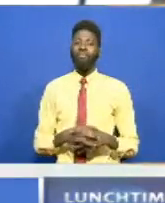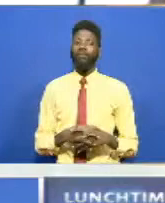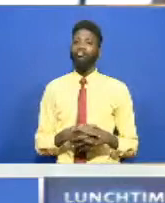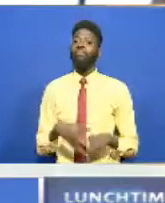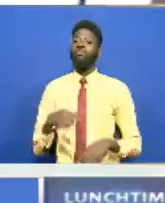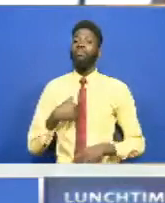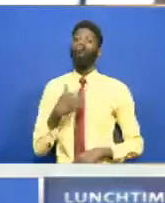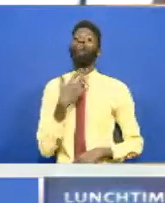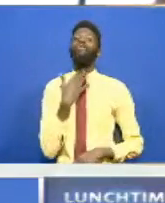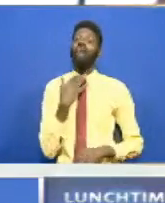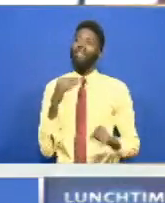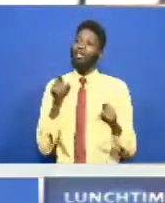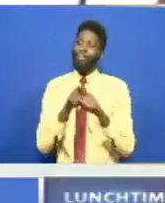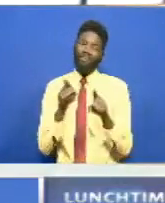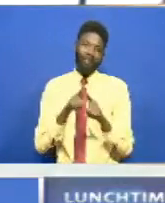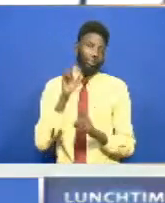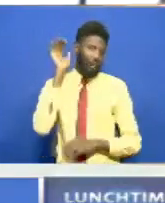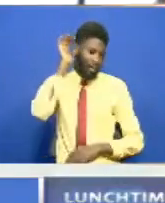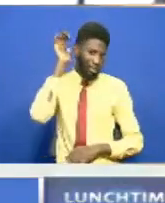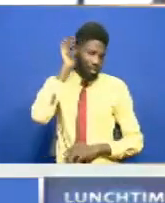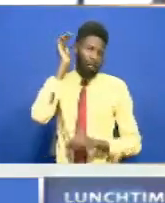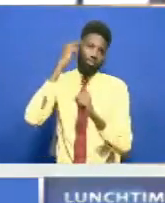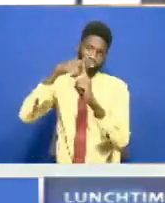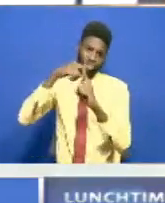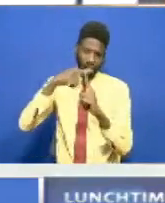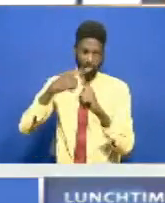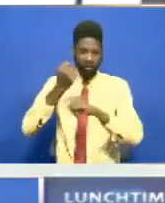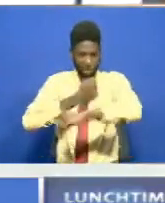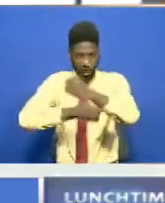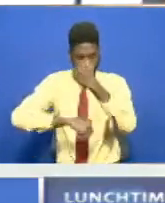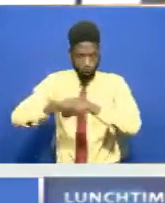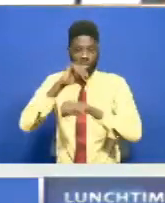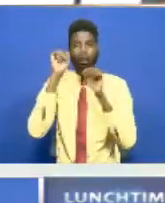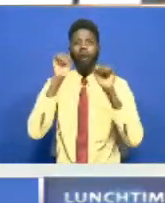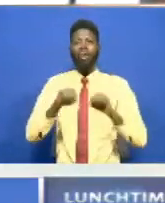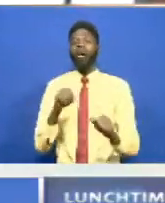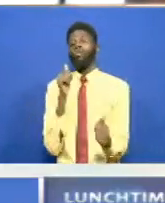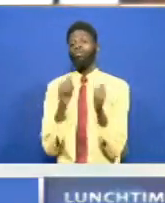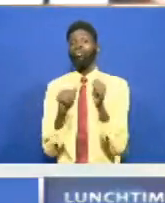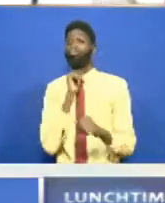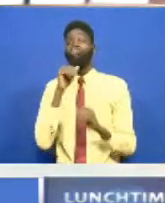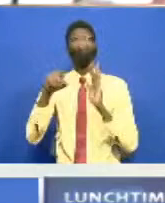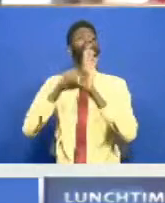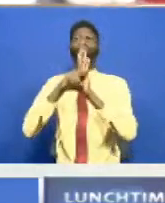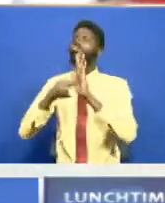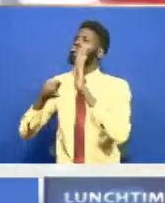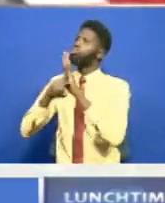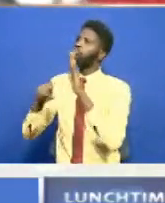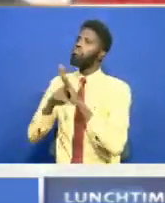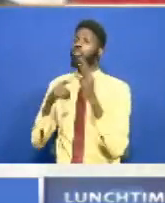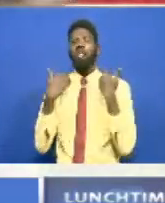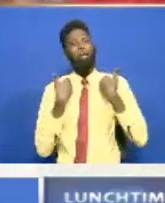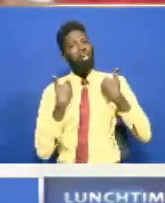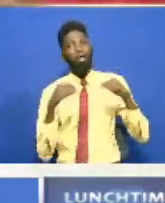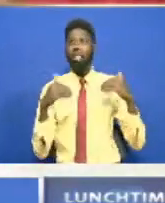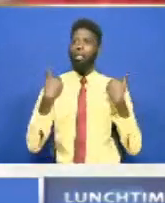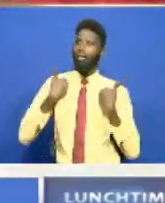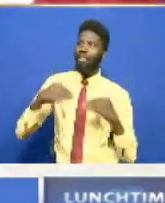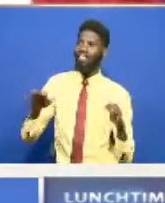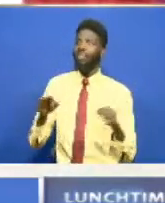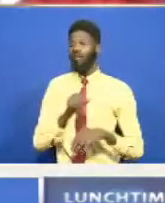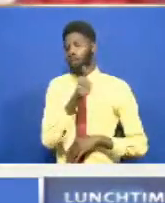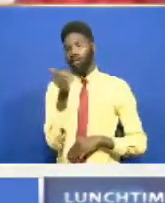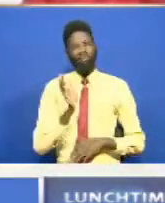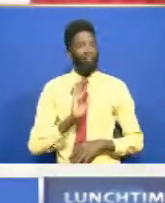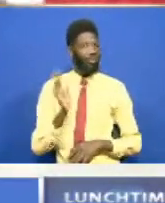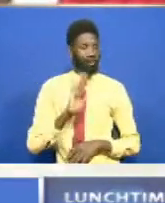Mimi nataka kusikia the positive things that we can do together, not the negative things about hate another. Mimi hiyo